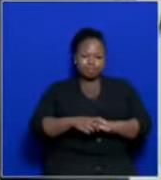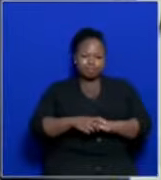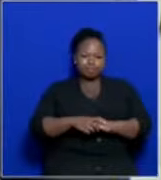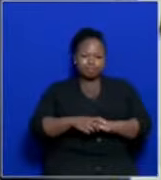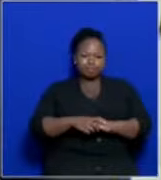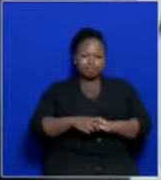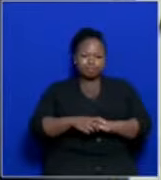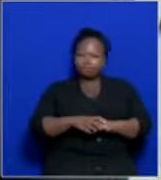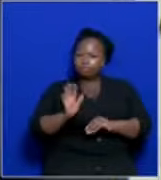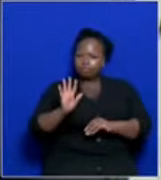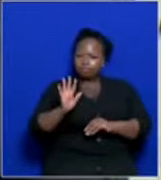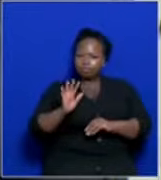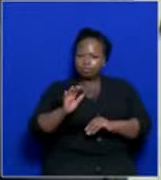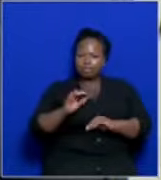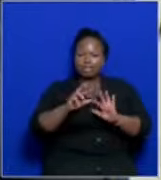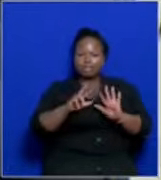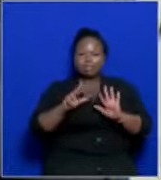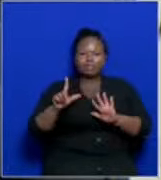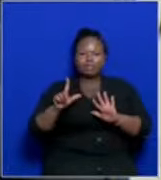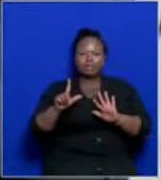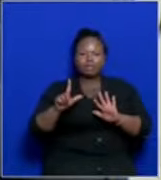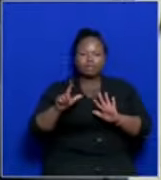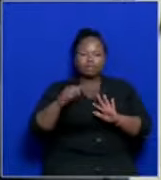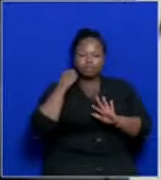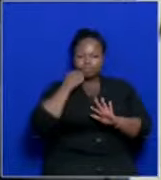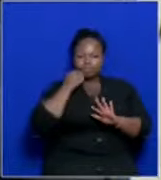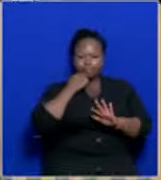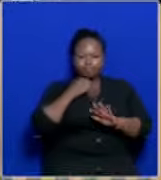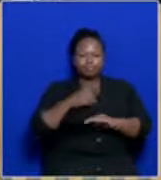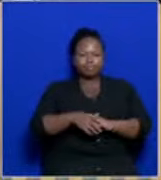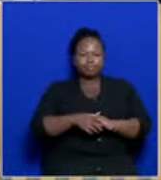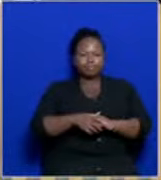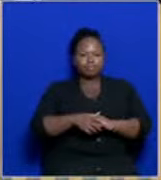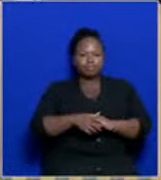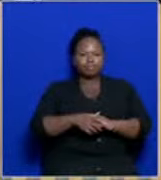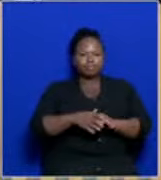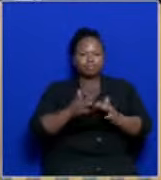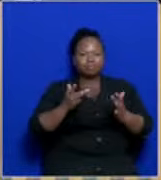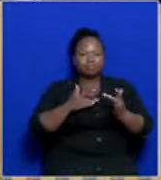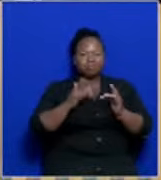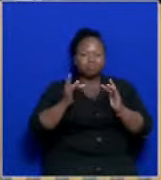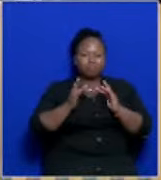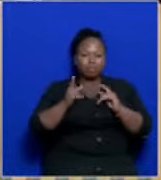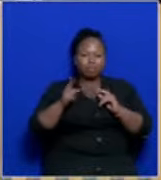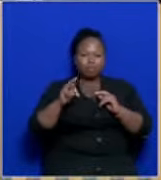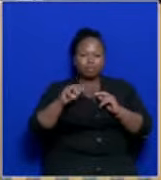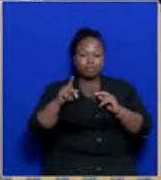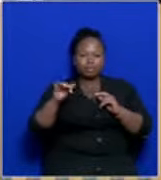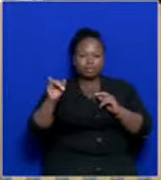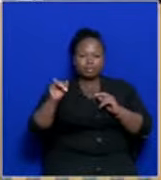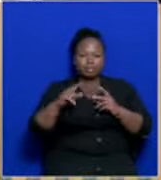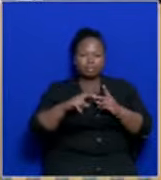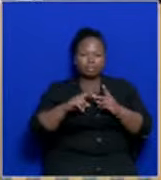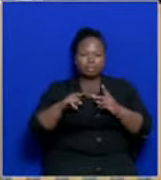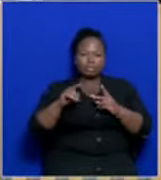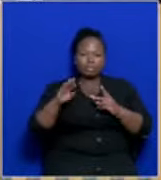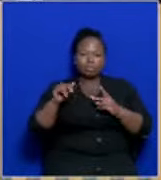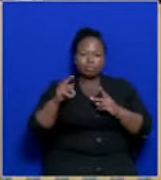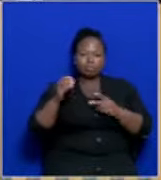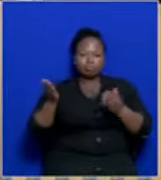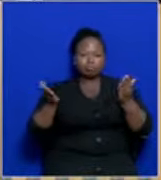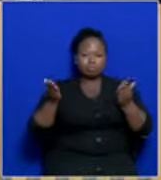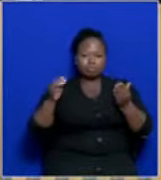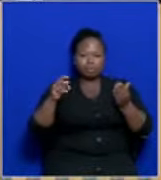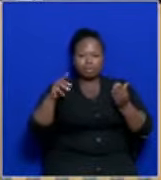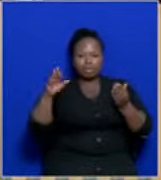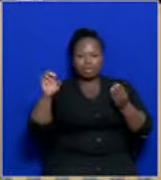I apologize. You say, I maintained less contact with Brigadier Mkwanazi, in brackets, as compared with Chief Mapie and Commissioner Spies.